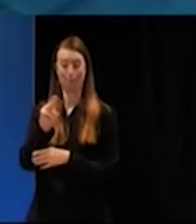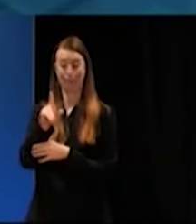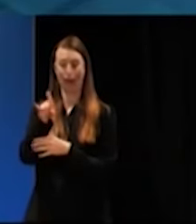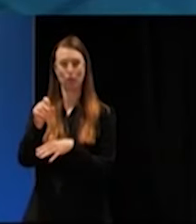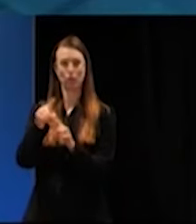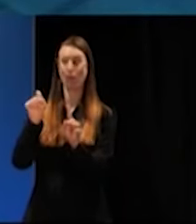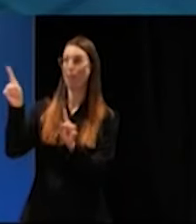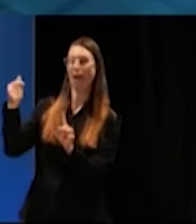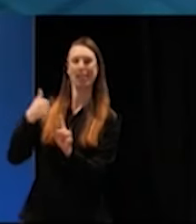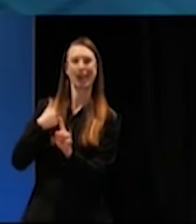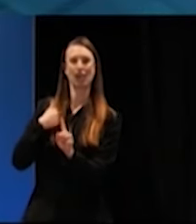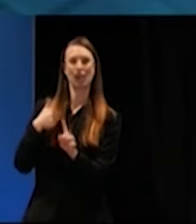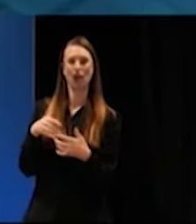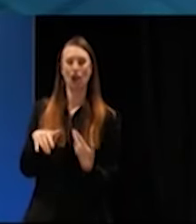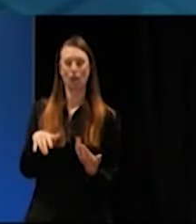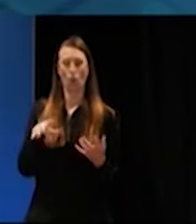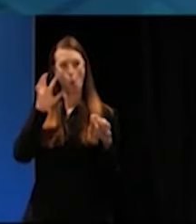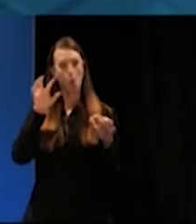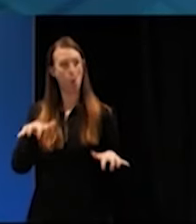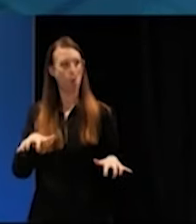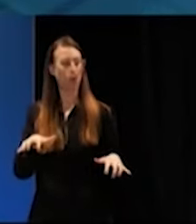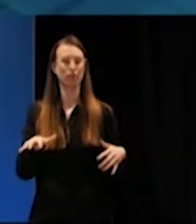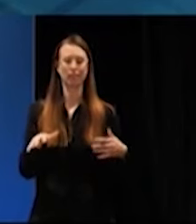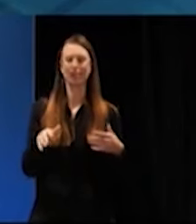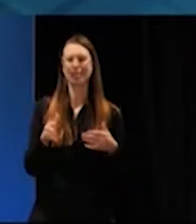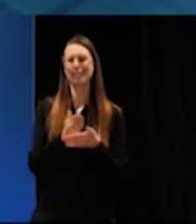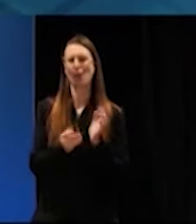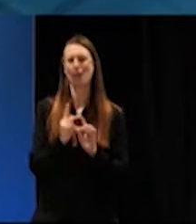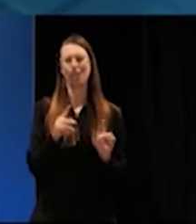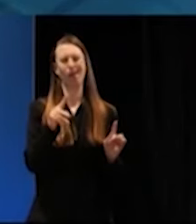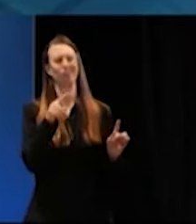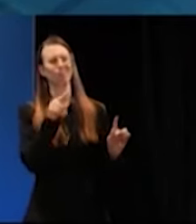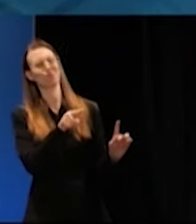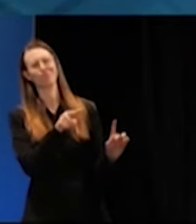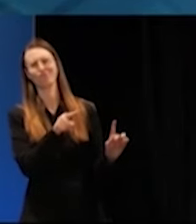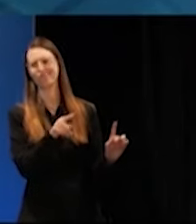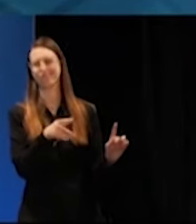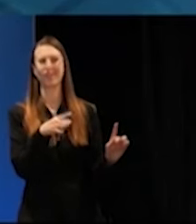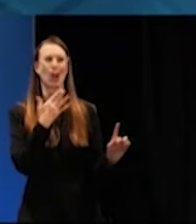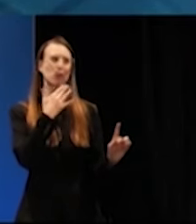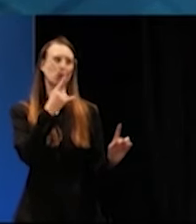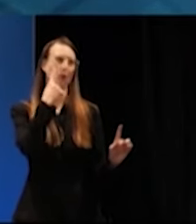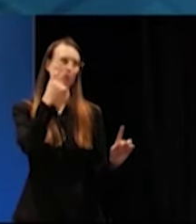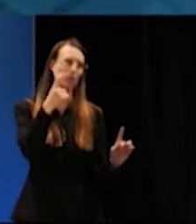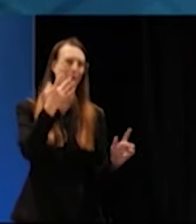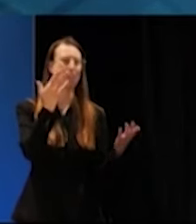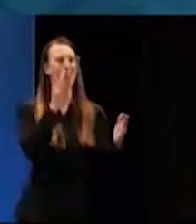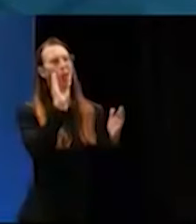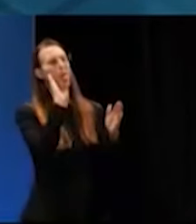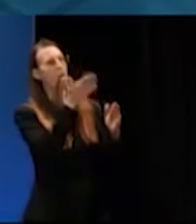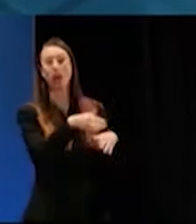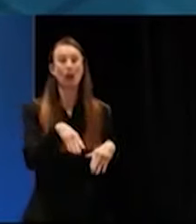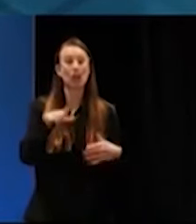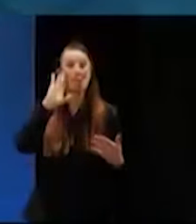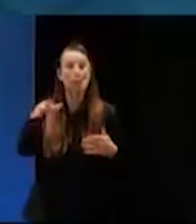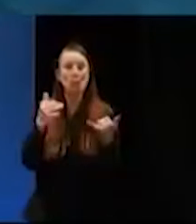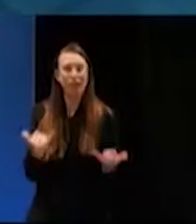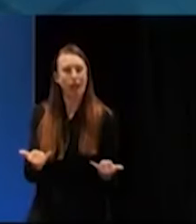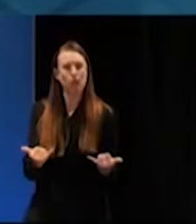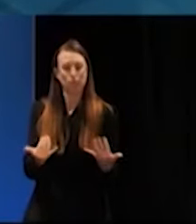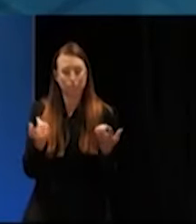something that people would say, okay, that's a great dream. Sure, someday in the future. The future is now. That's what's so great about this. The future is happening